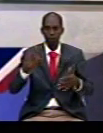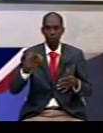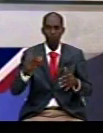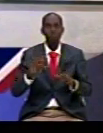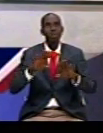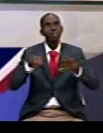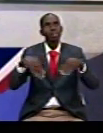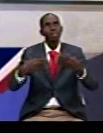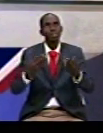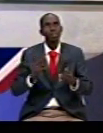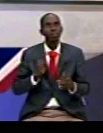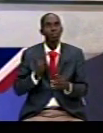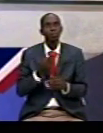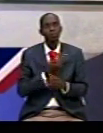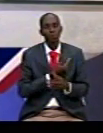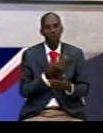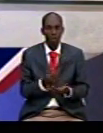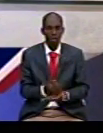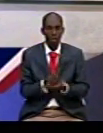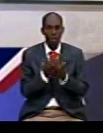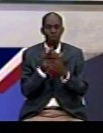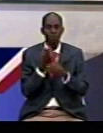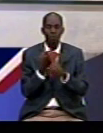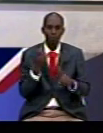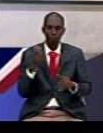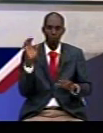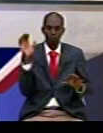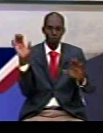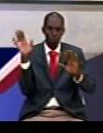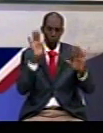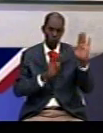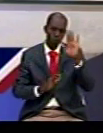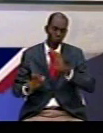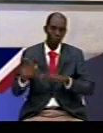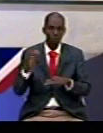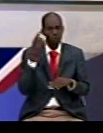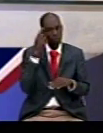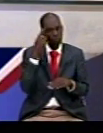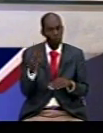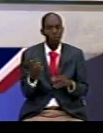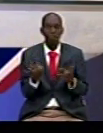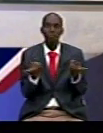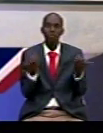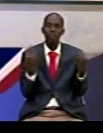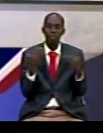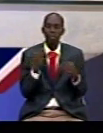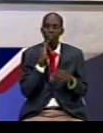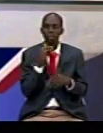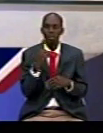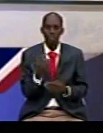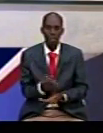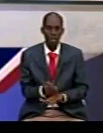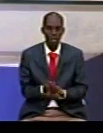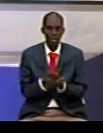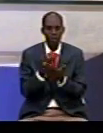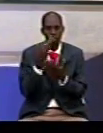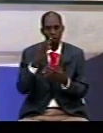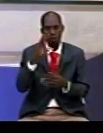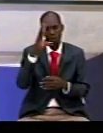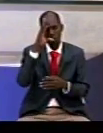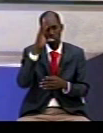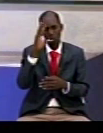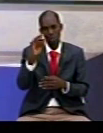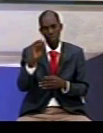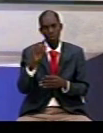help from trouble, for vain is the help of man. We've